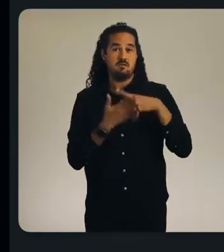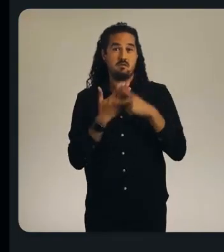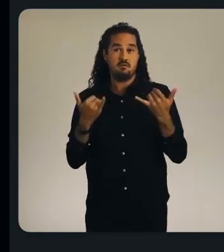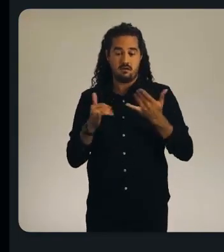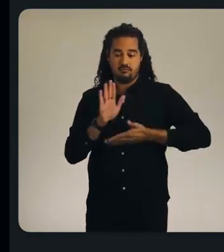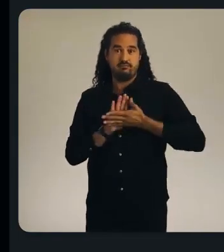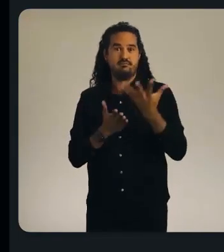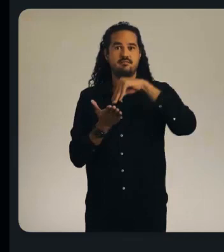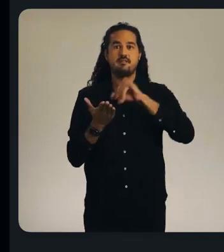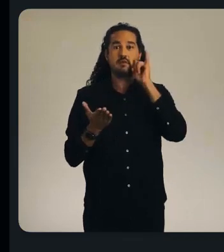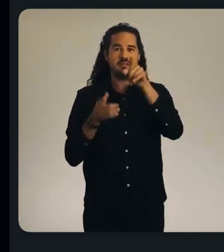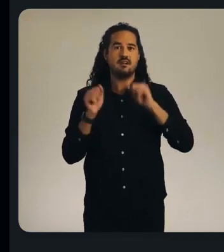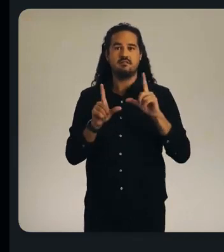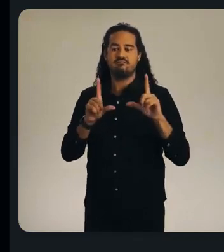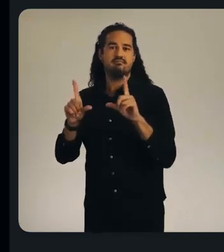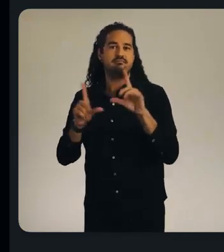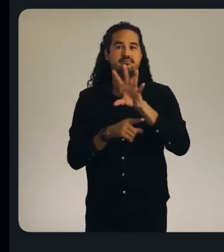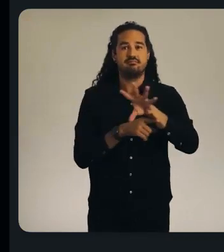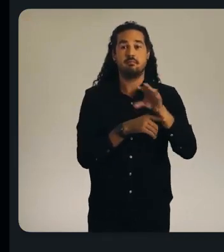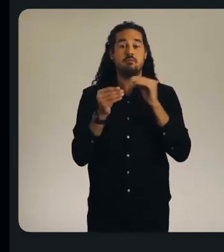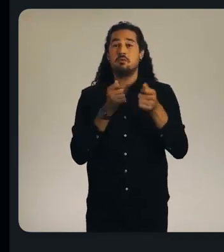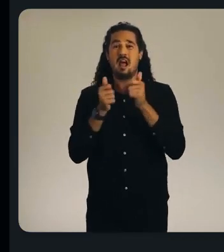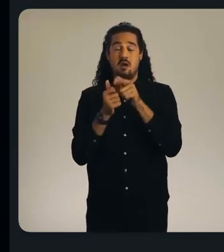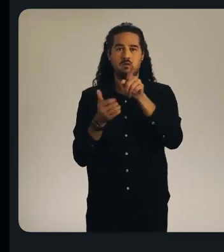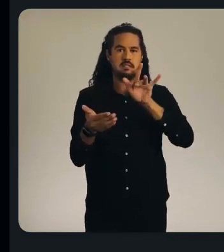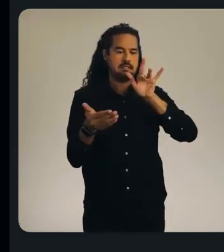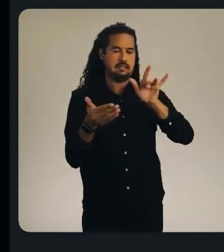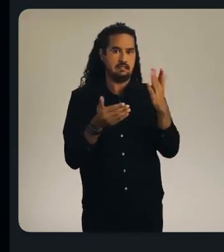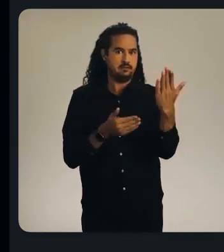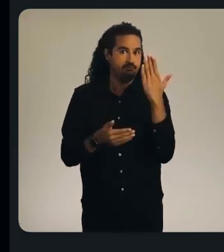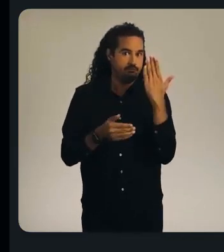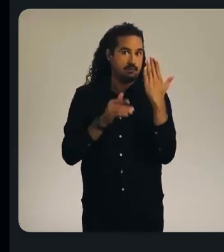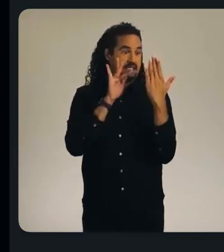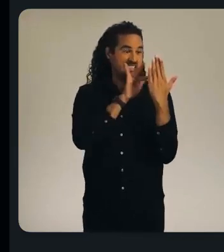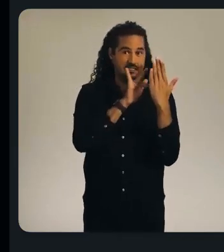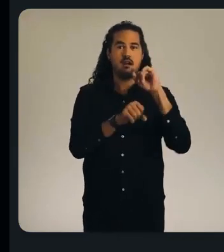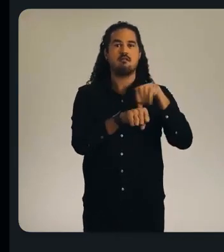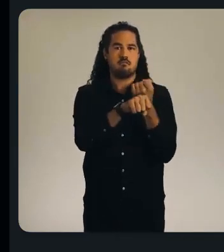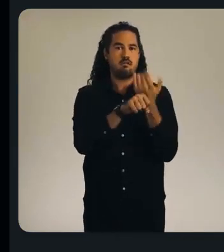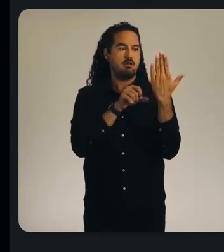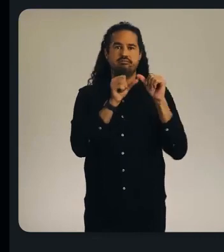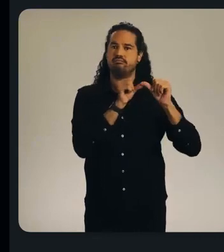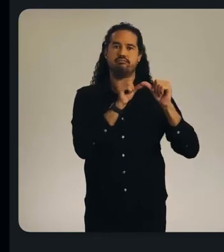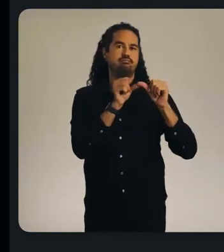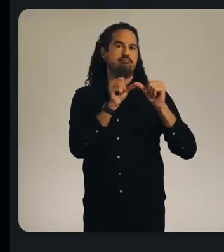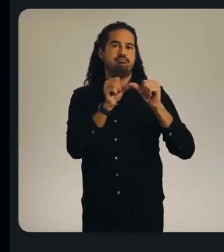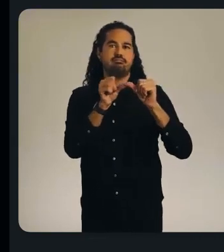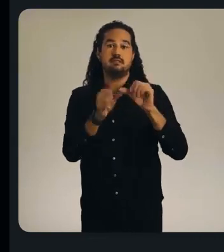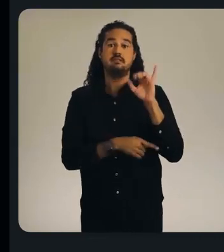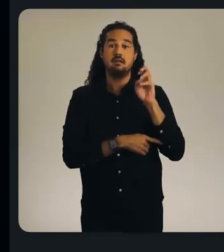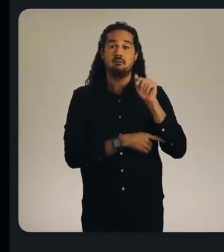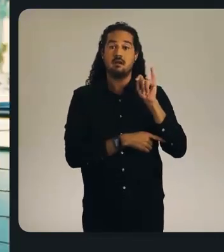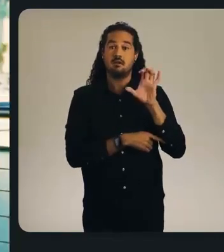videos. For more creative control, you can tap to shift focus at any time. Tap again to lock and track focus on the subject. Cinematic mode shoots in Dolby